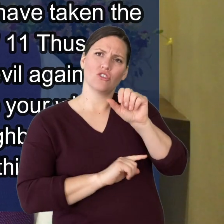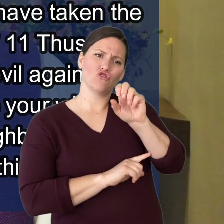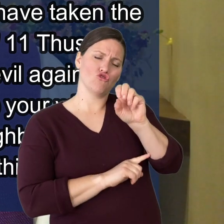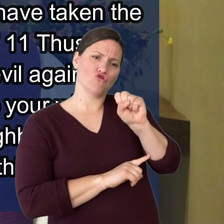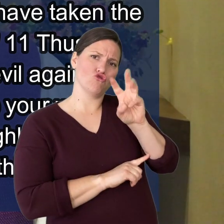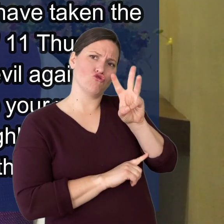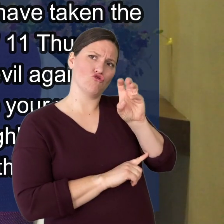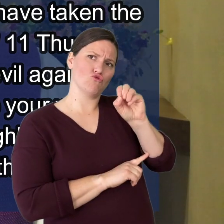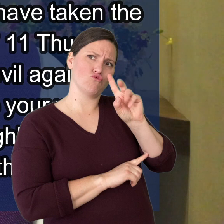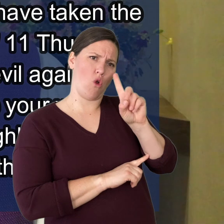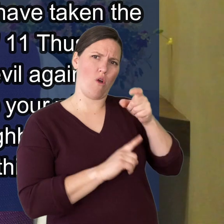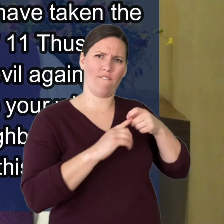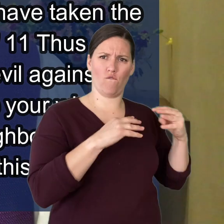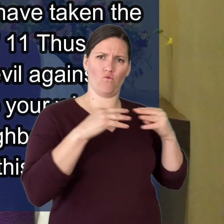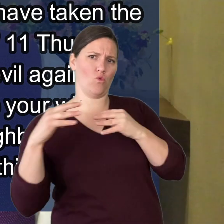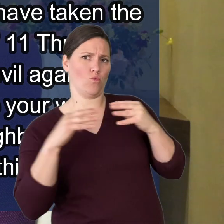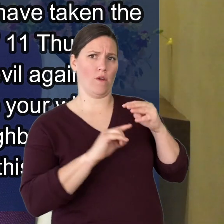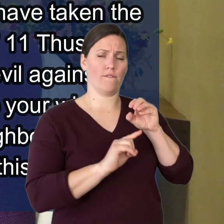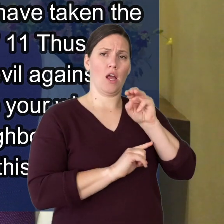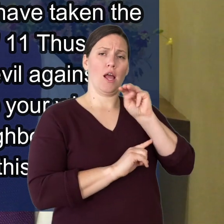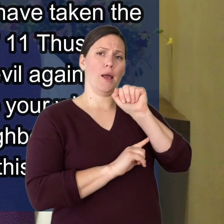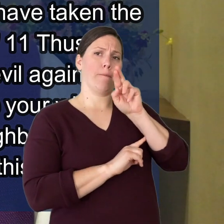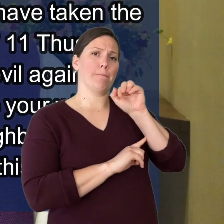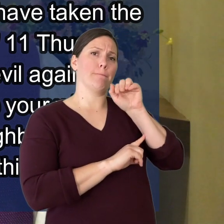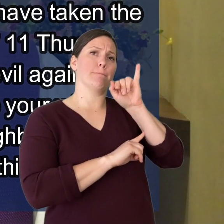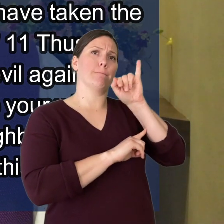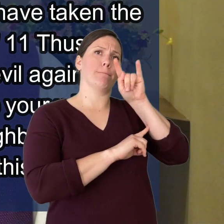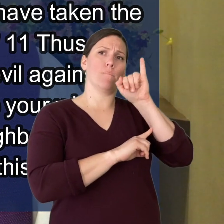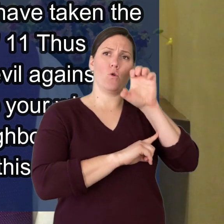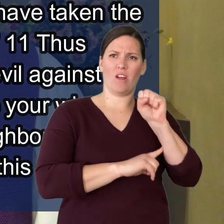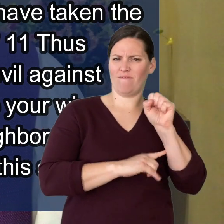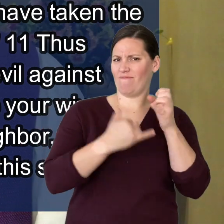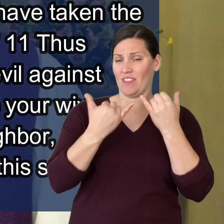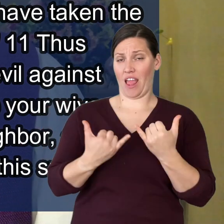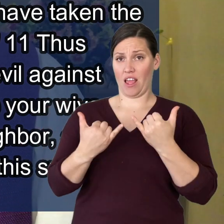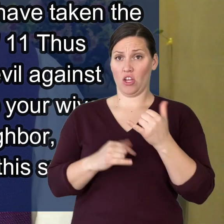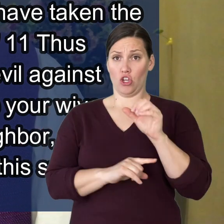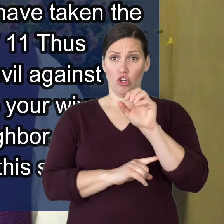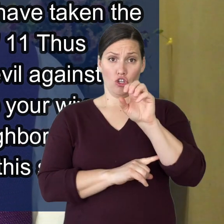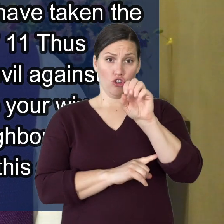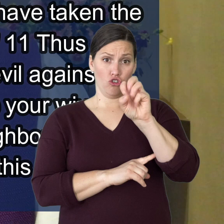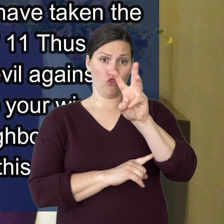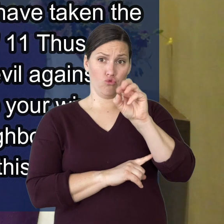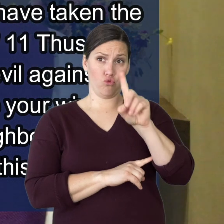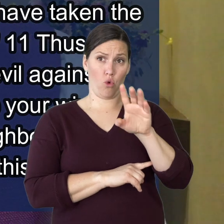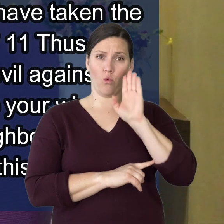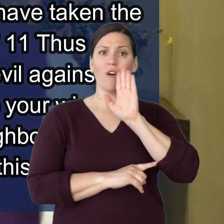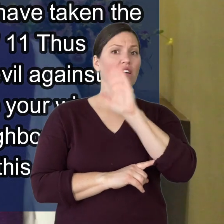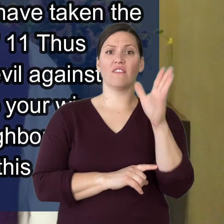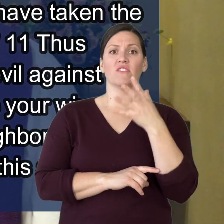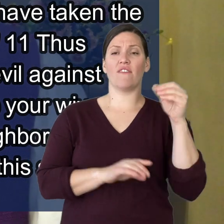the Amorites. Now, therefore, the sword shall never depart from your house because you